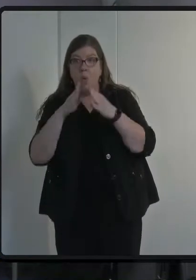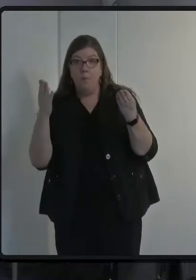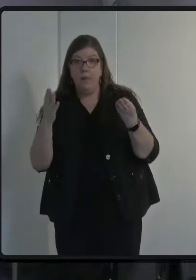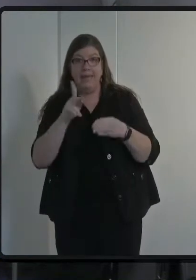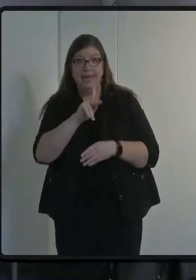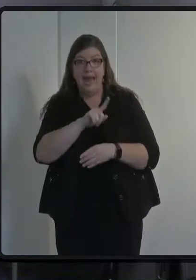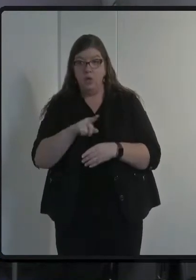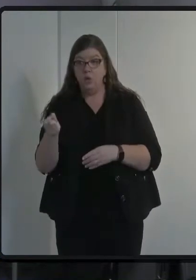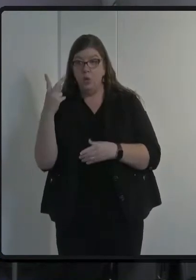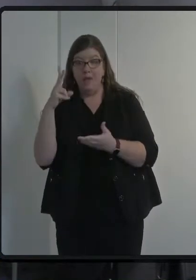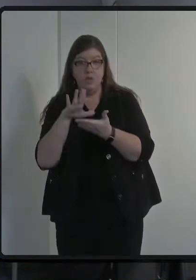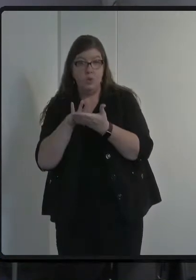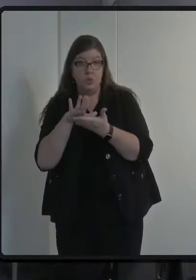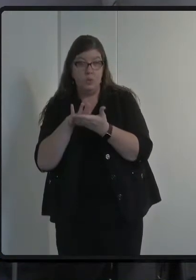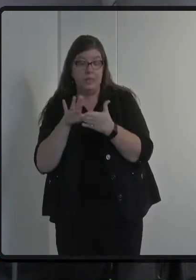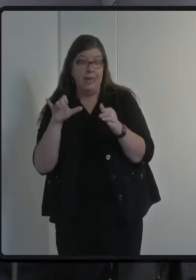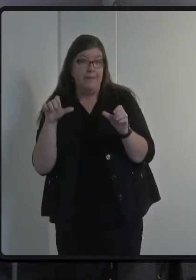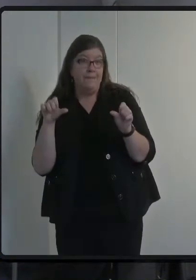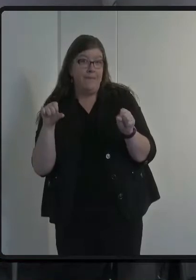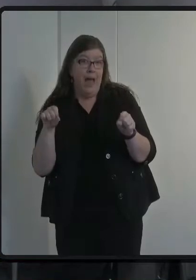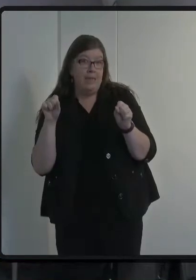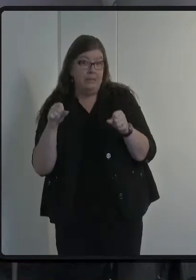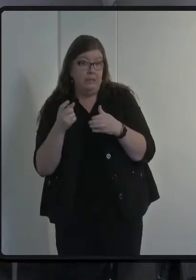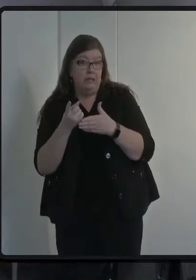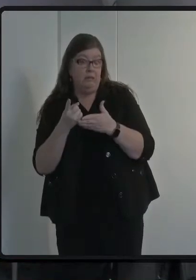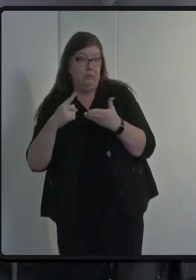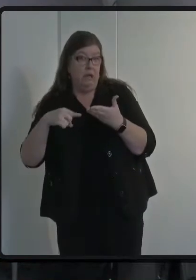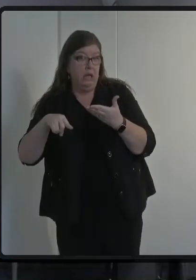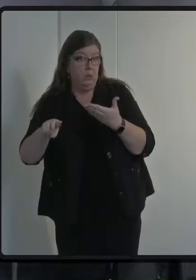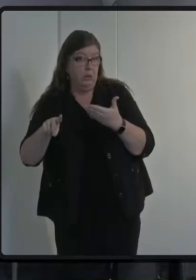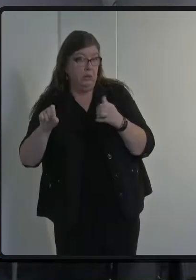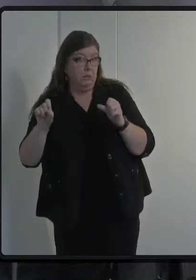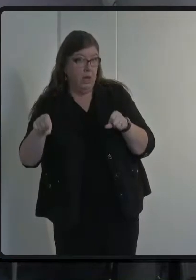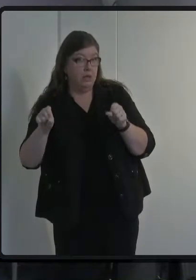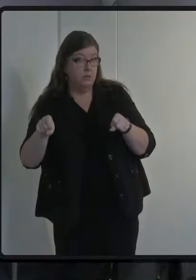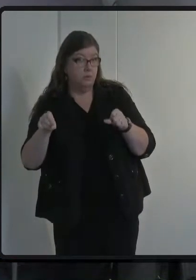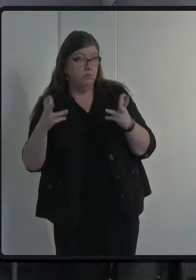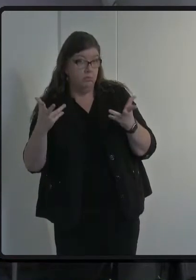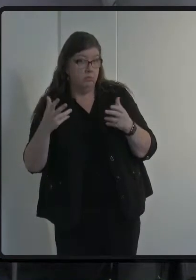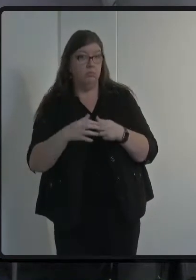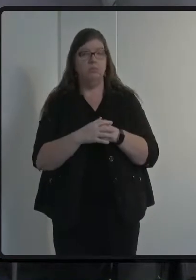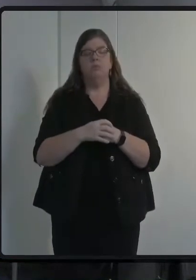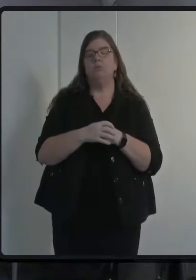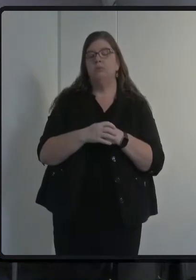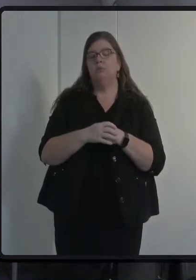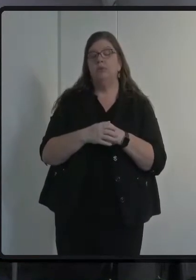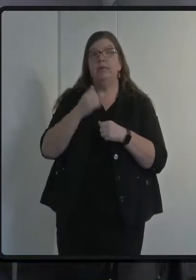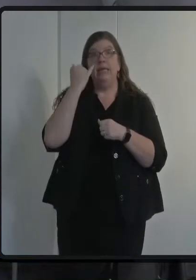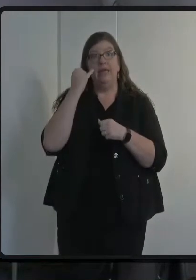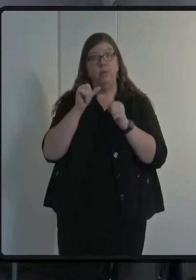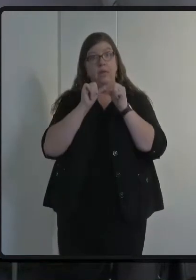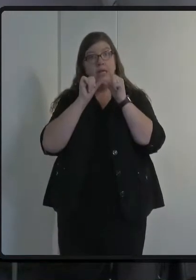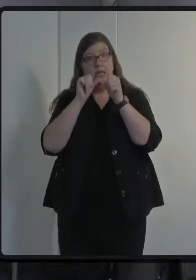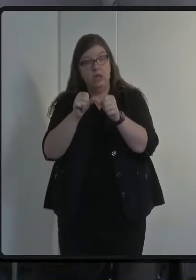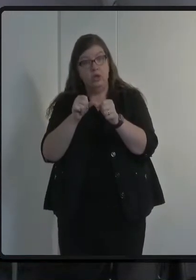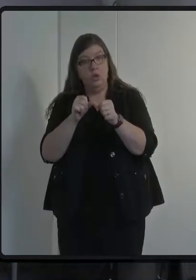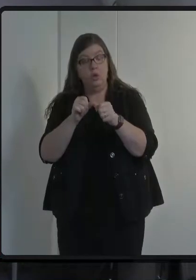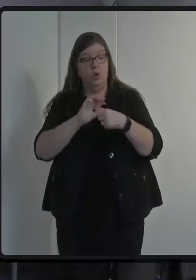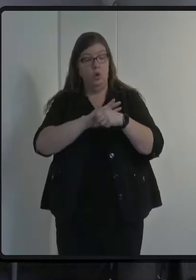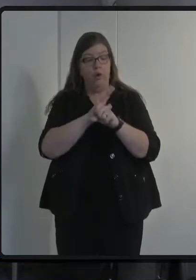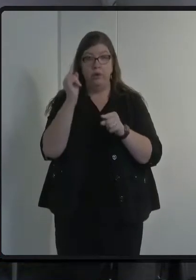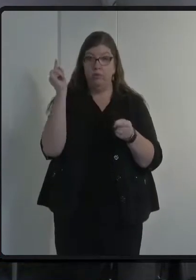K-12 schools, possibly as soon as next week. If we continue on a downward trend,